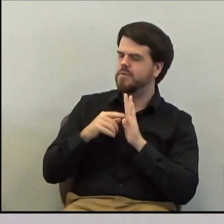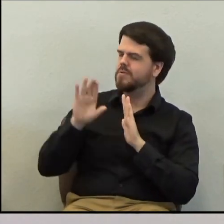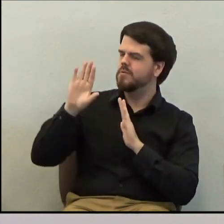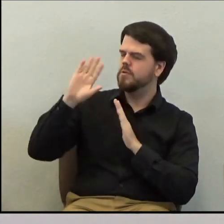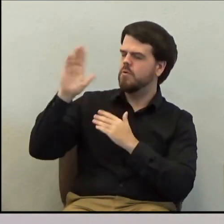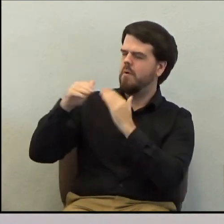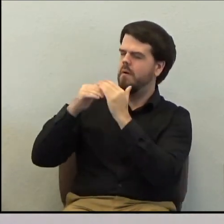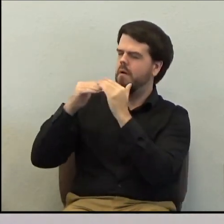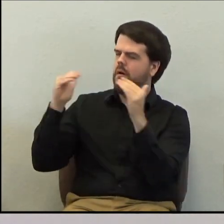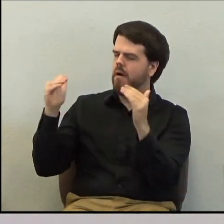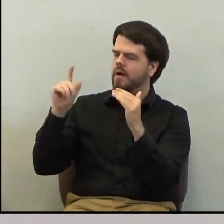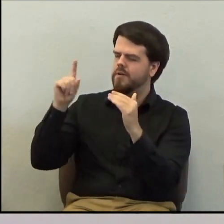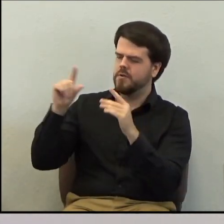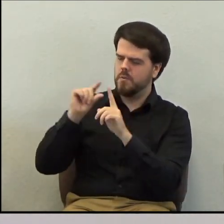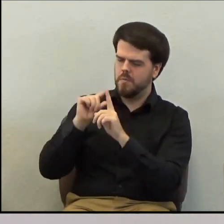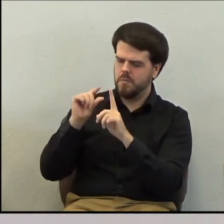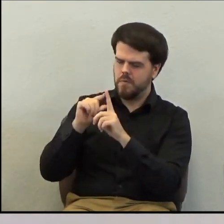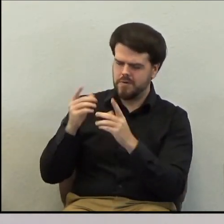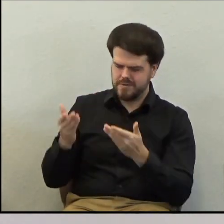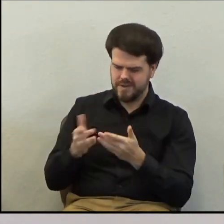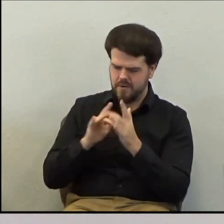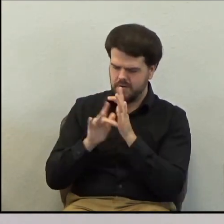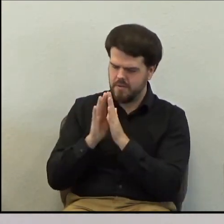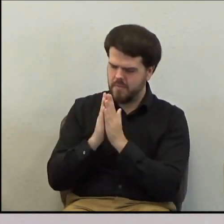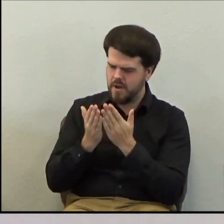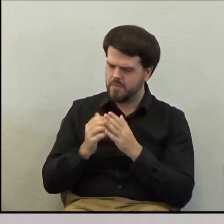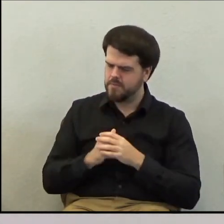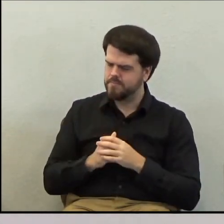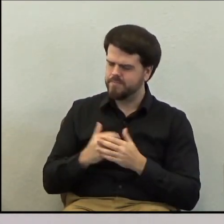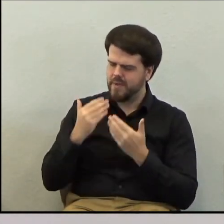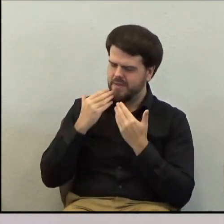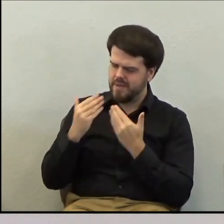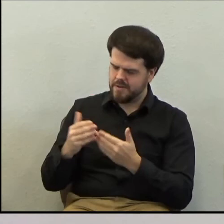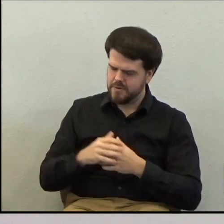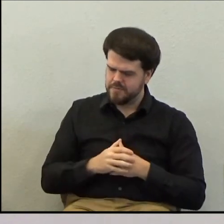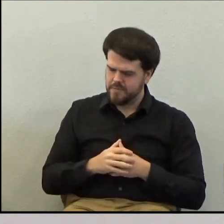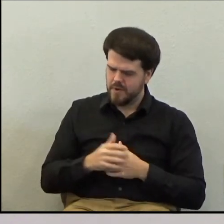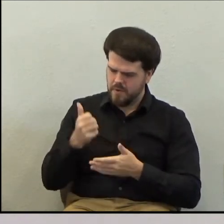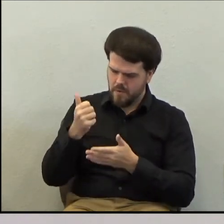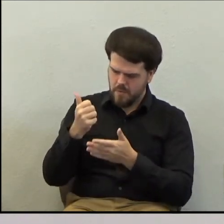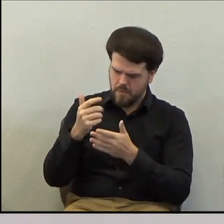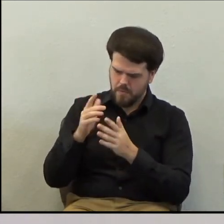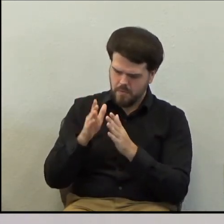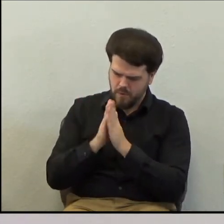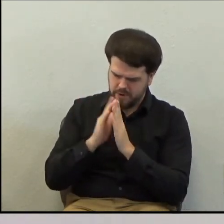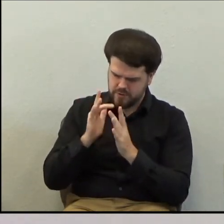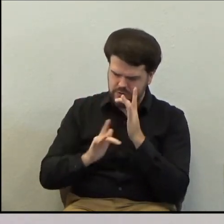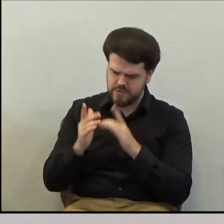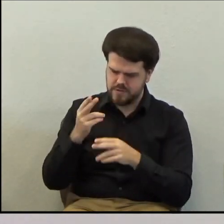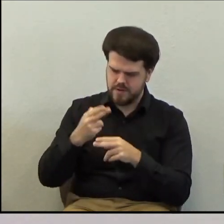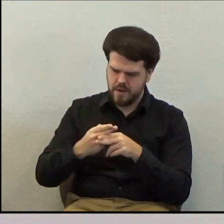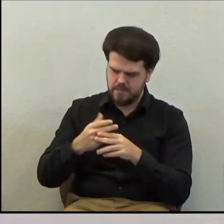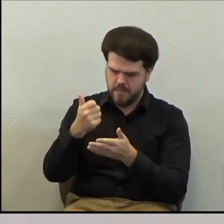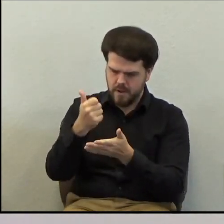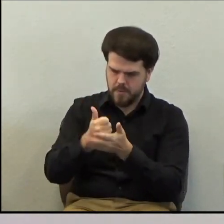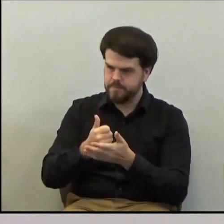your blessed words in the Bible. Thank you. We pray in Jesus' name. Amen.